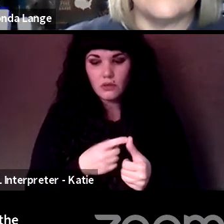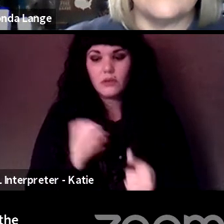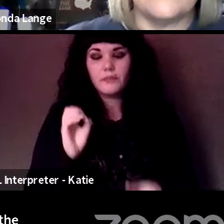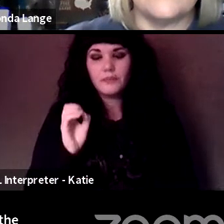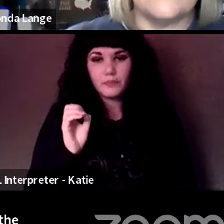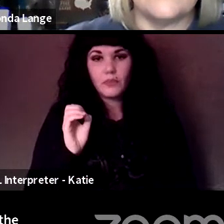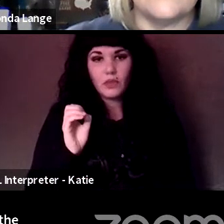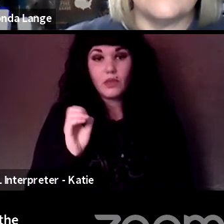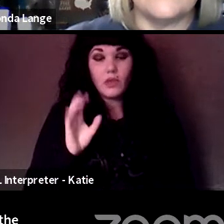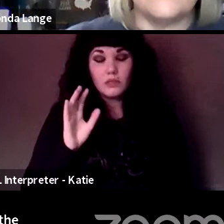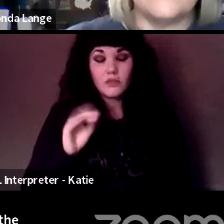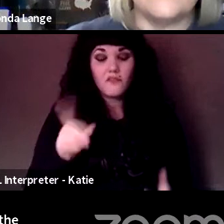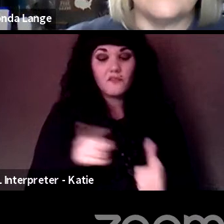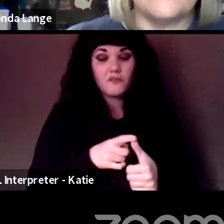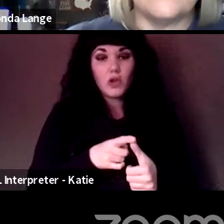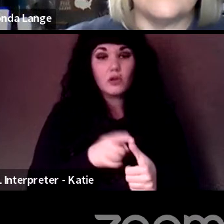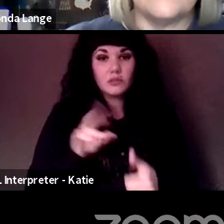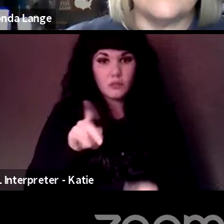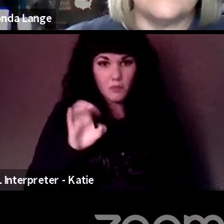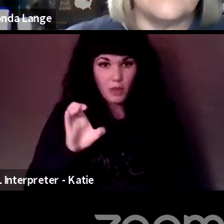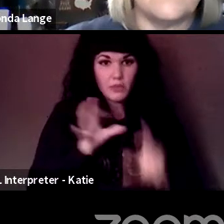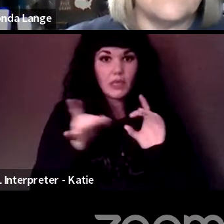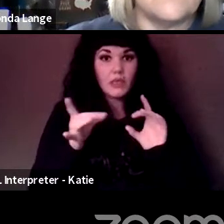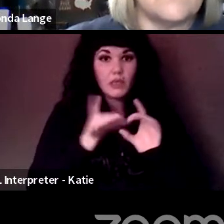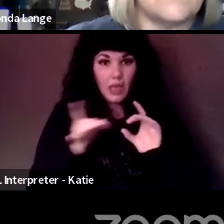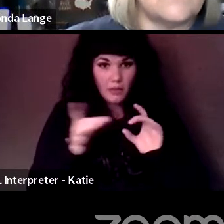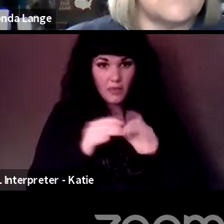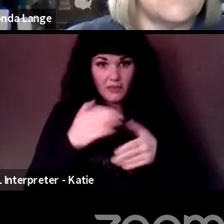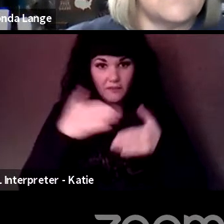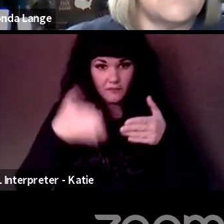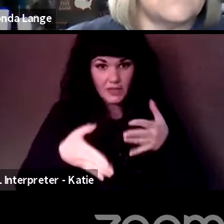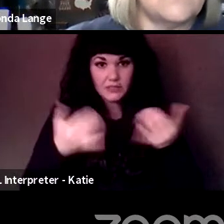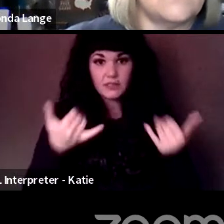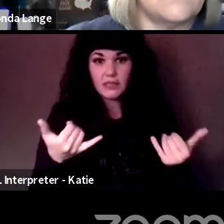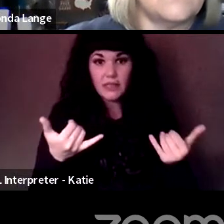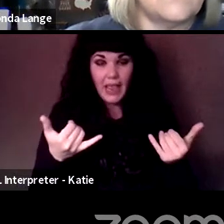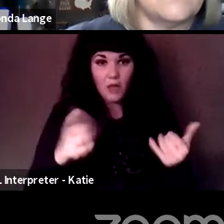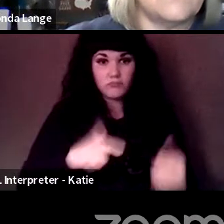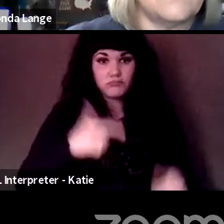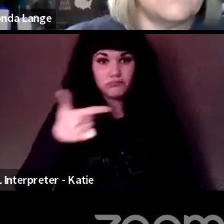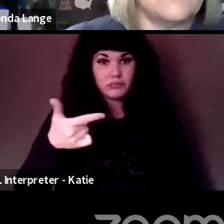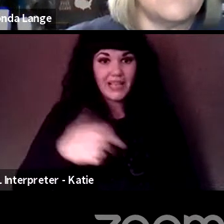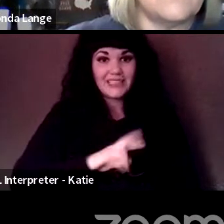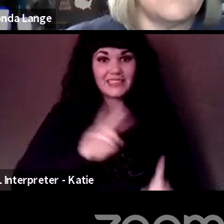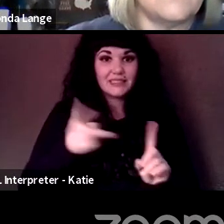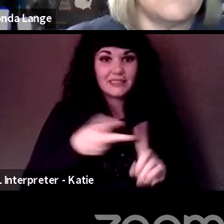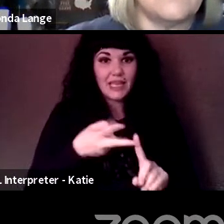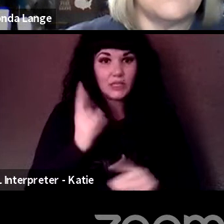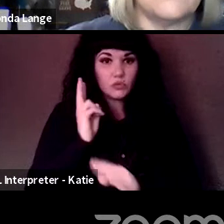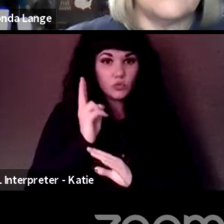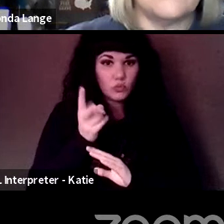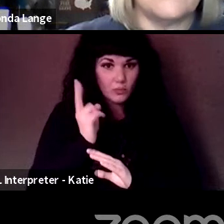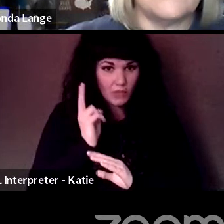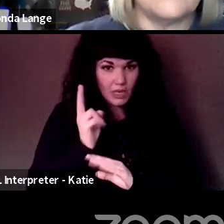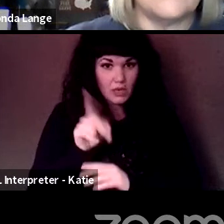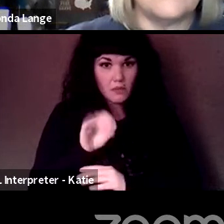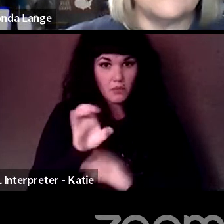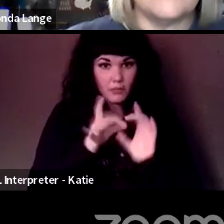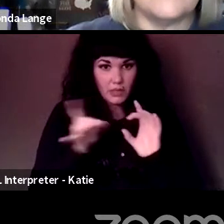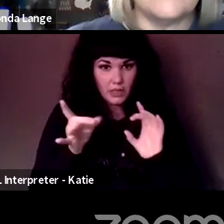without objection, we will now hear from individuals seeking to provide a second 2-minute public comment.